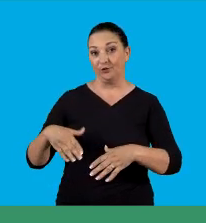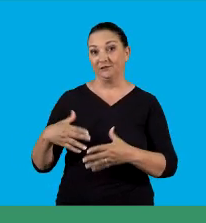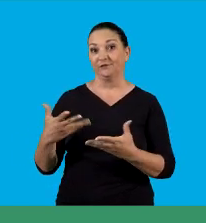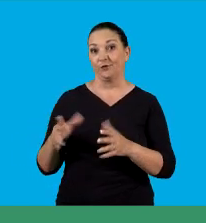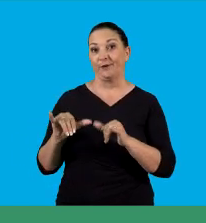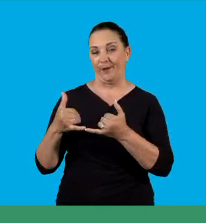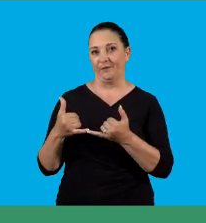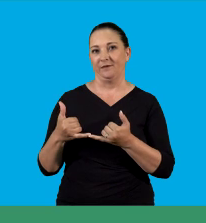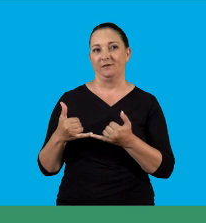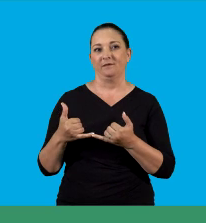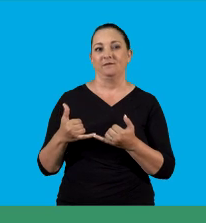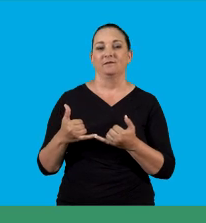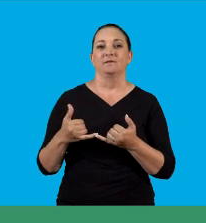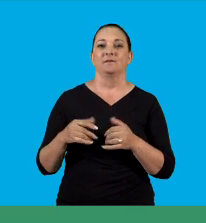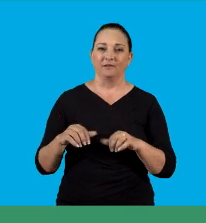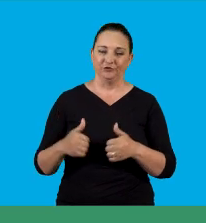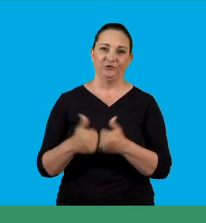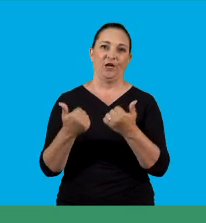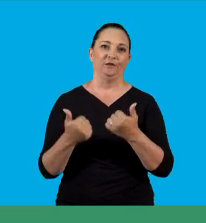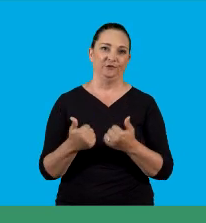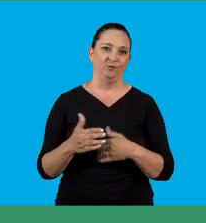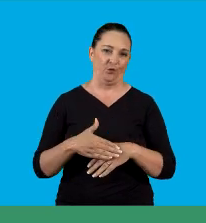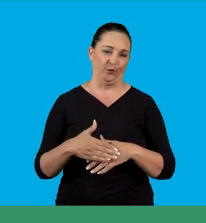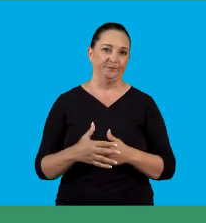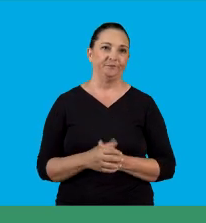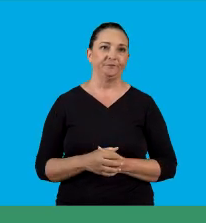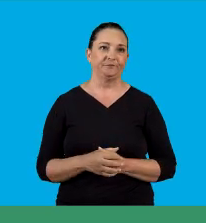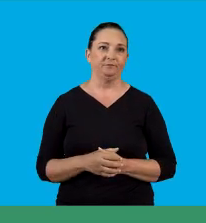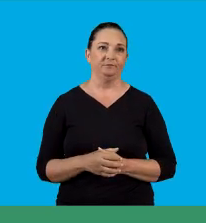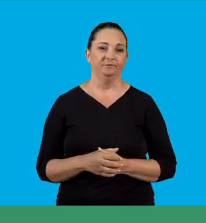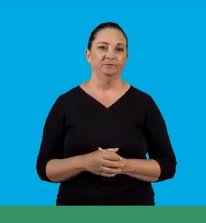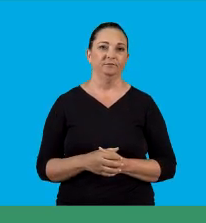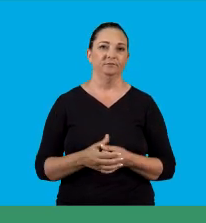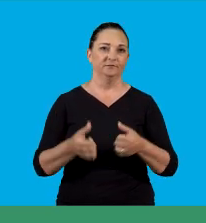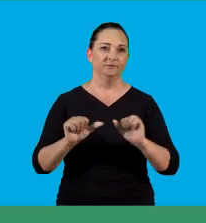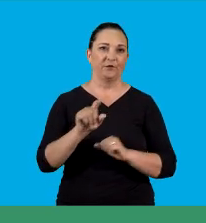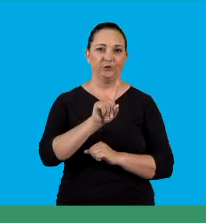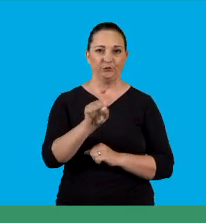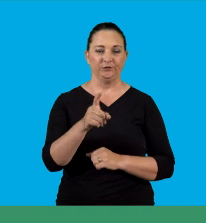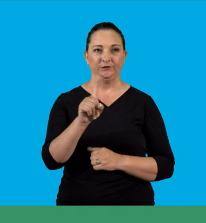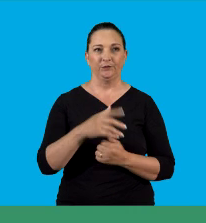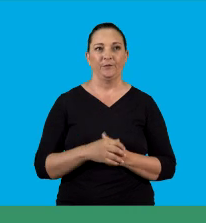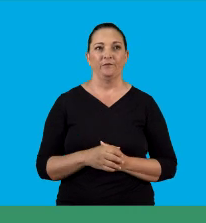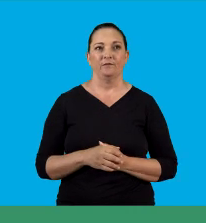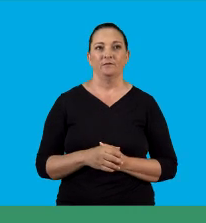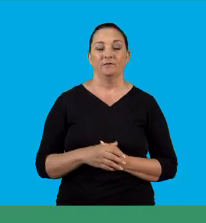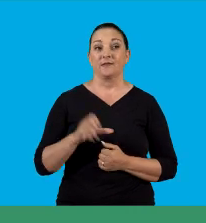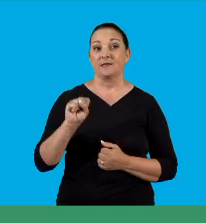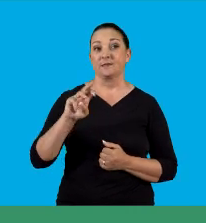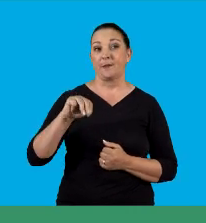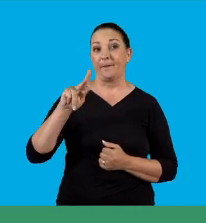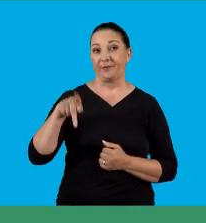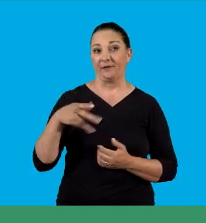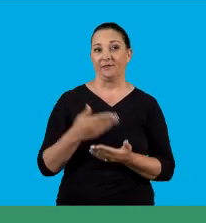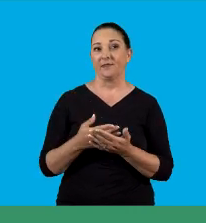the company. It's another challenge. Now let's look at the next question. Advise SMP on other